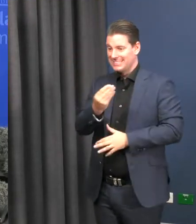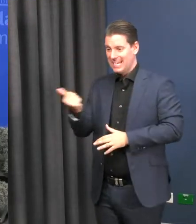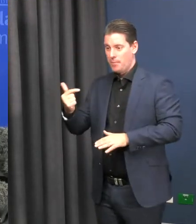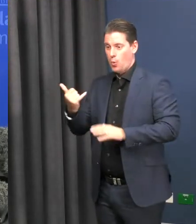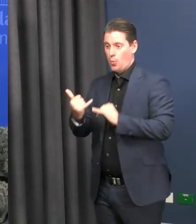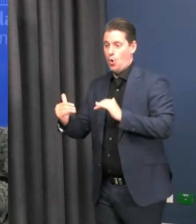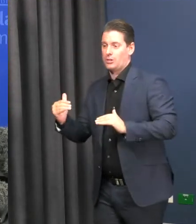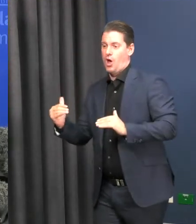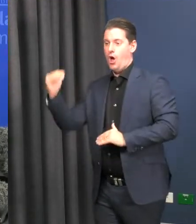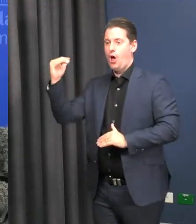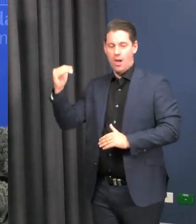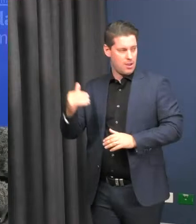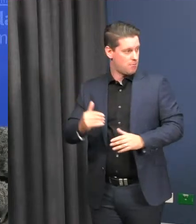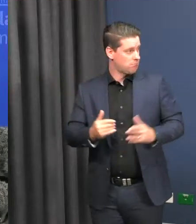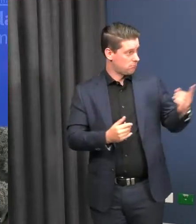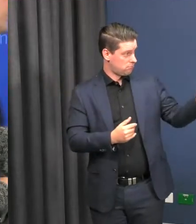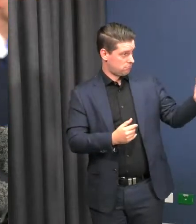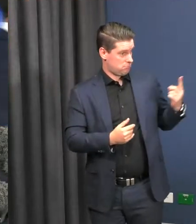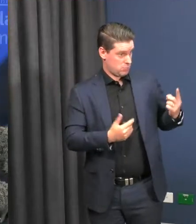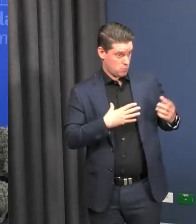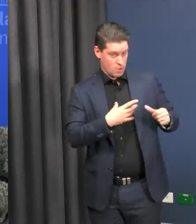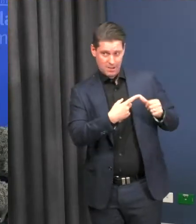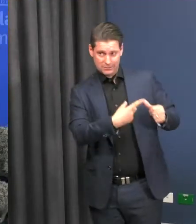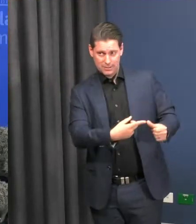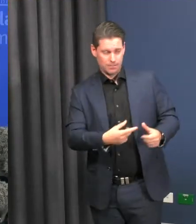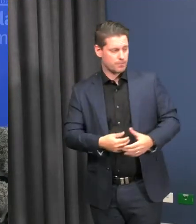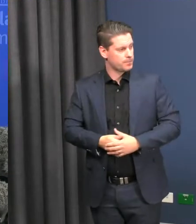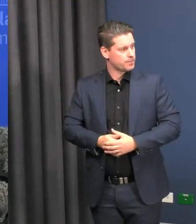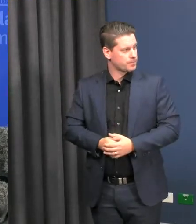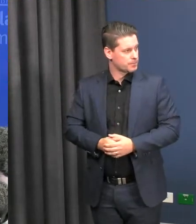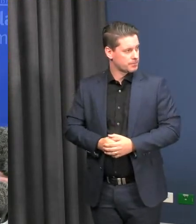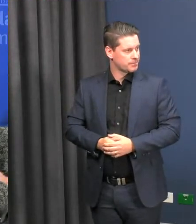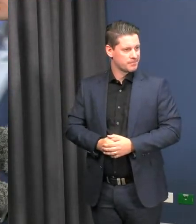if you wanted to, Matt, do you want to have a crack?